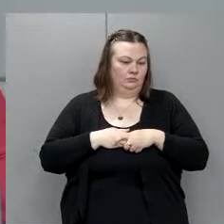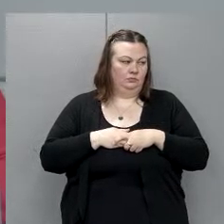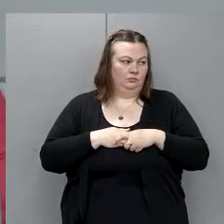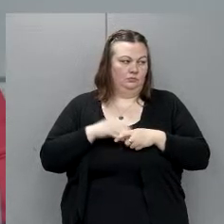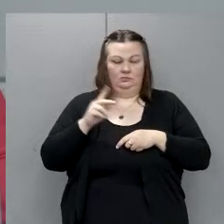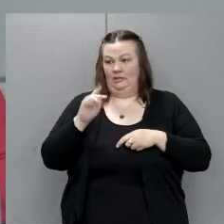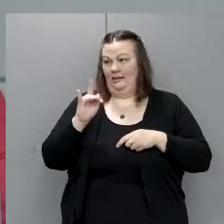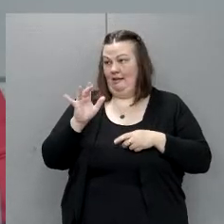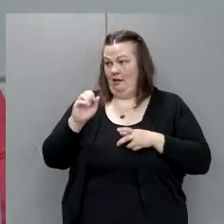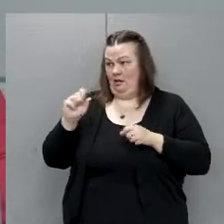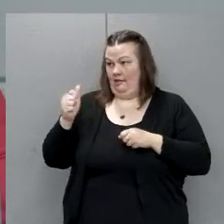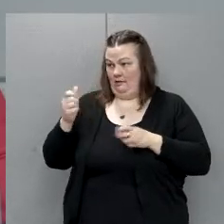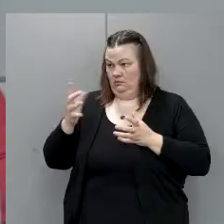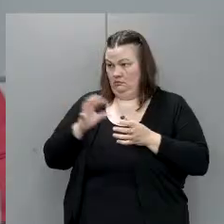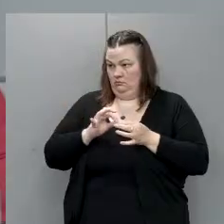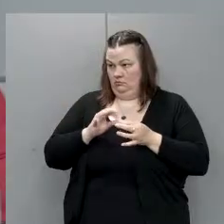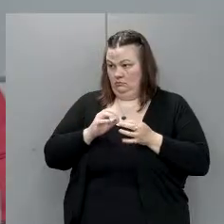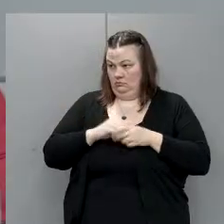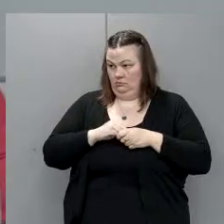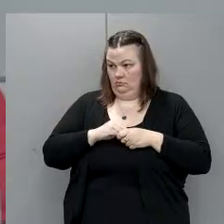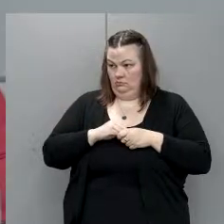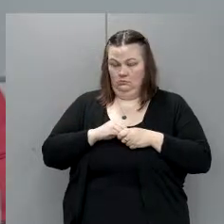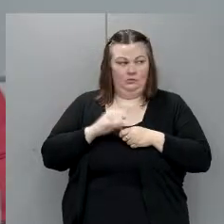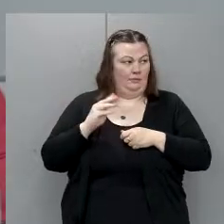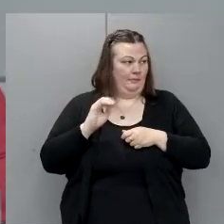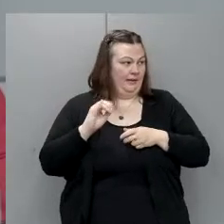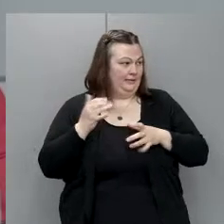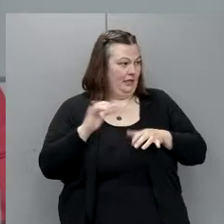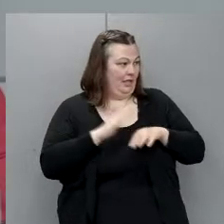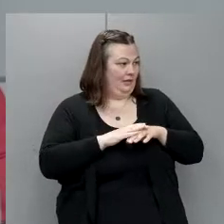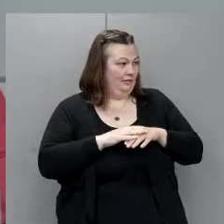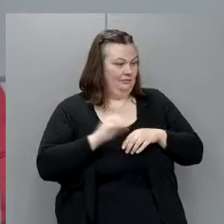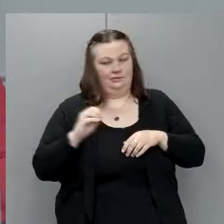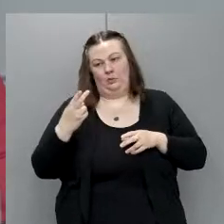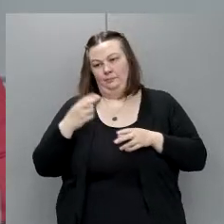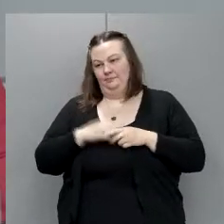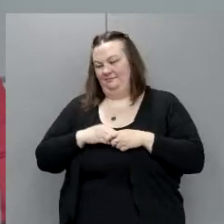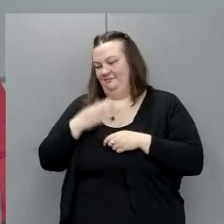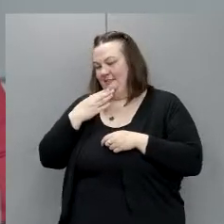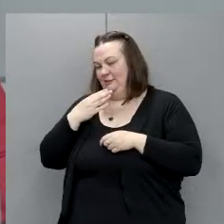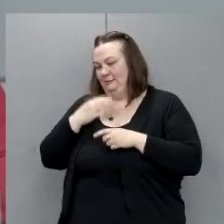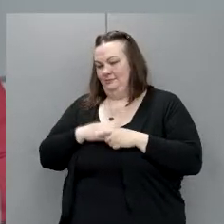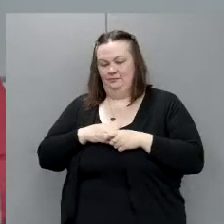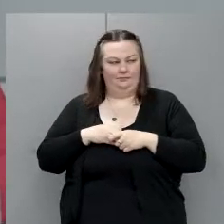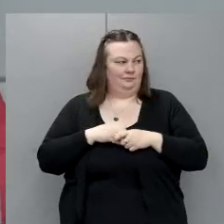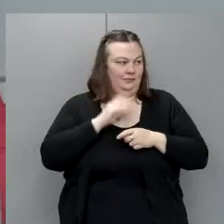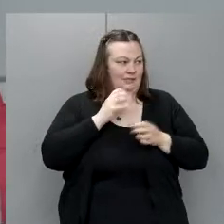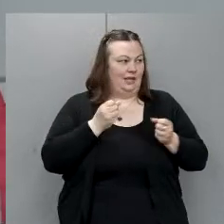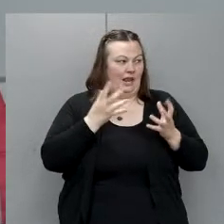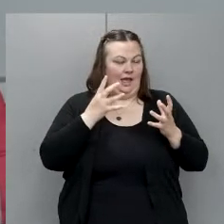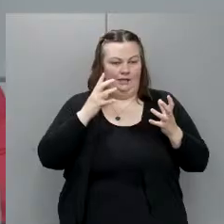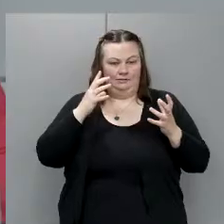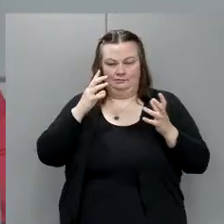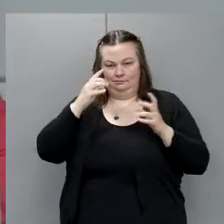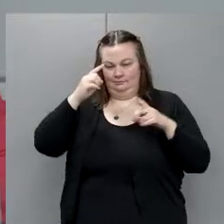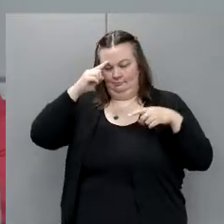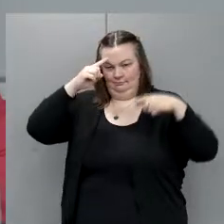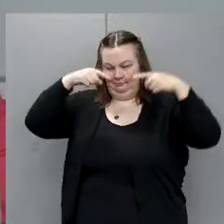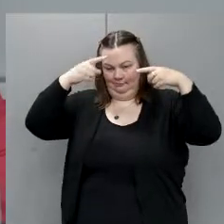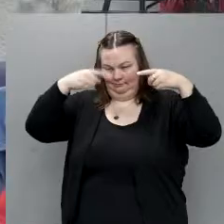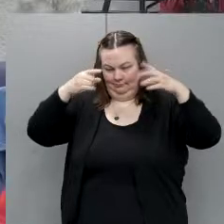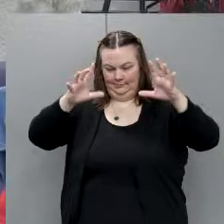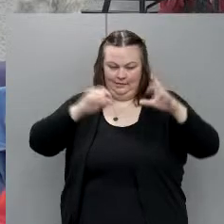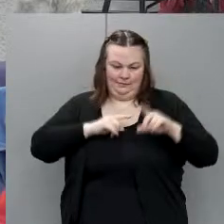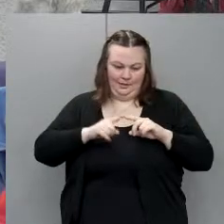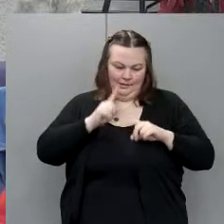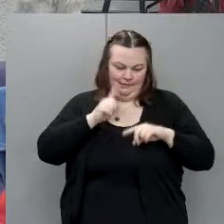Kenyatta, anything else? You have your mic still on? Oh, thank you. It's a lot going up in here, but it's not going to come out